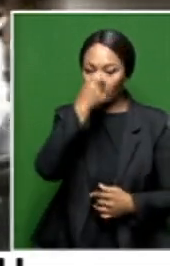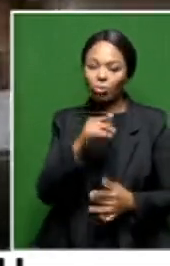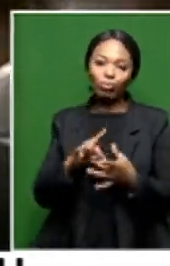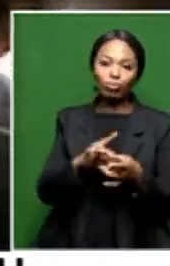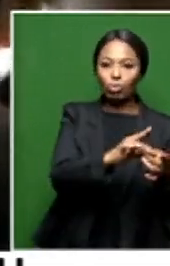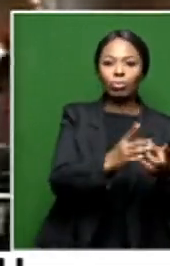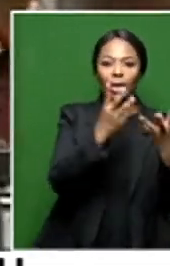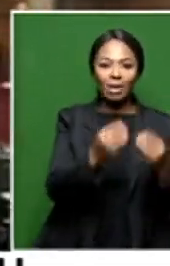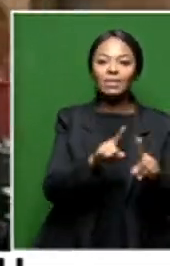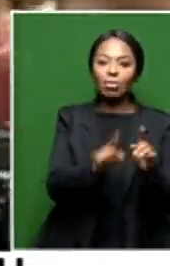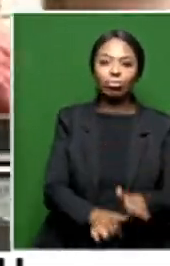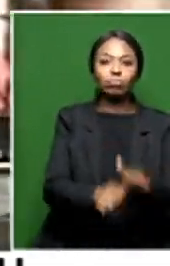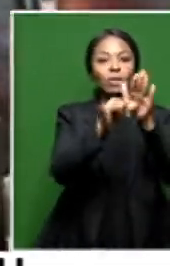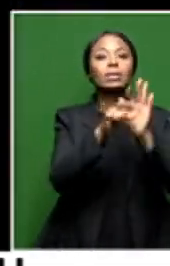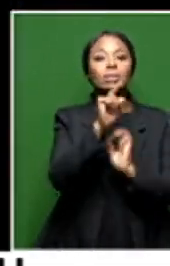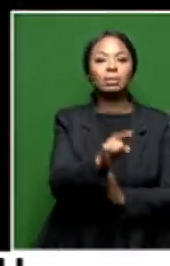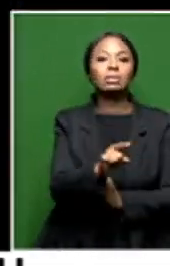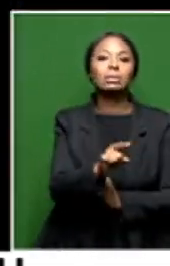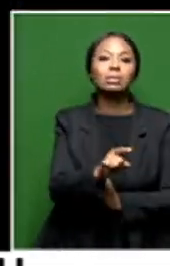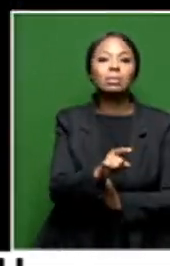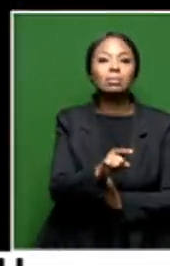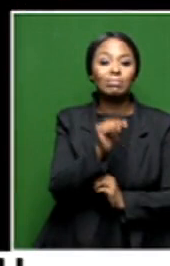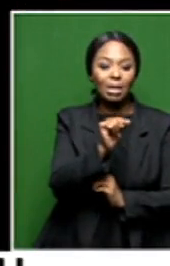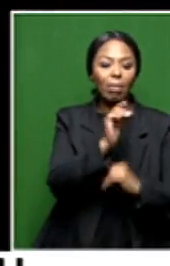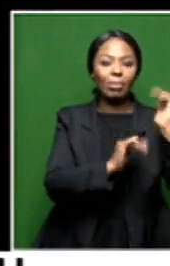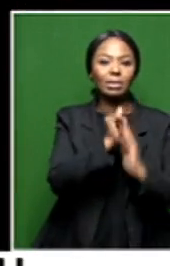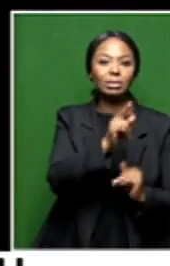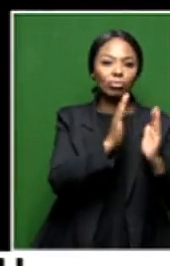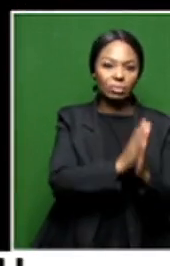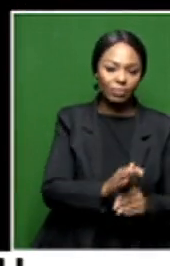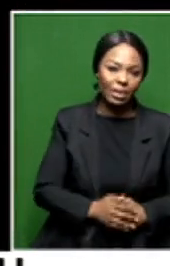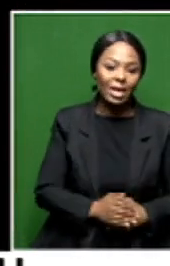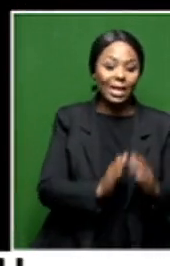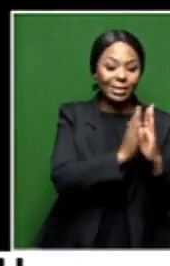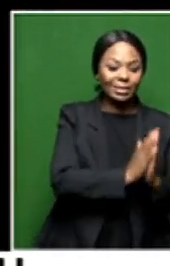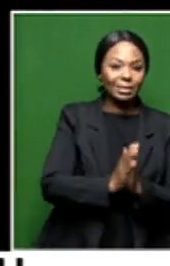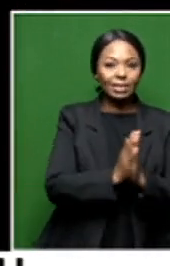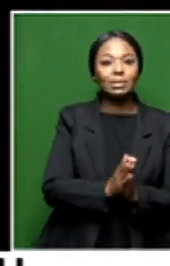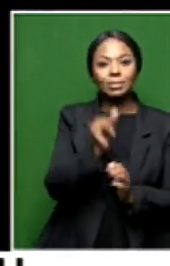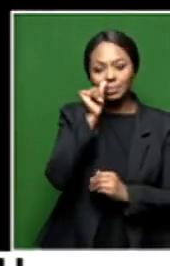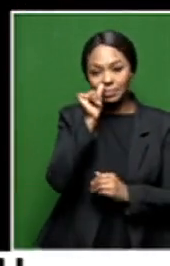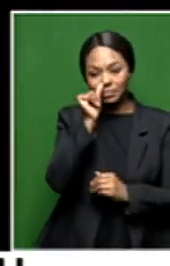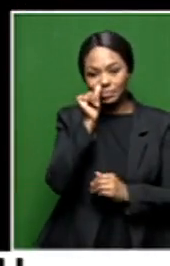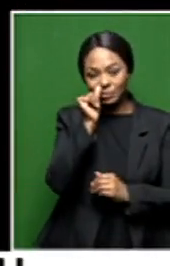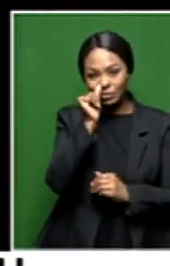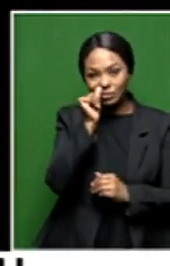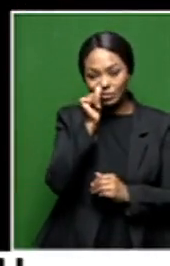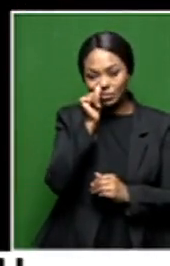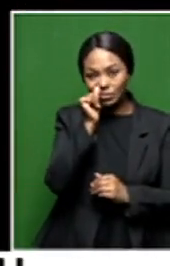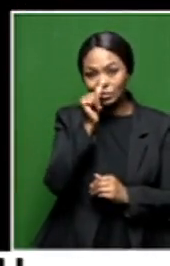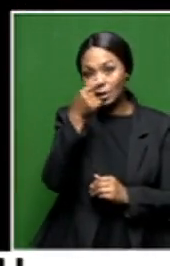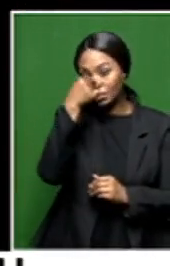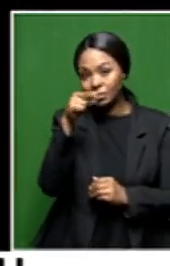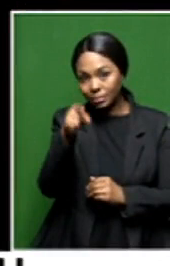significance to him. But more so, it is in this church, in this cathedral, where Desmond Tutu stood in that pulpit